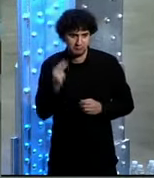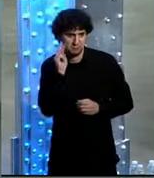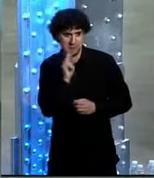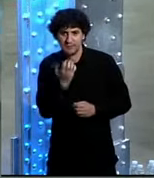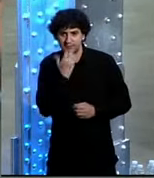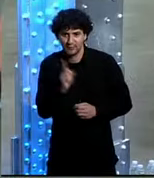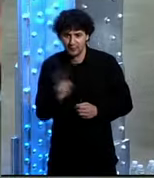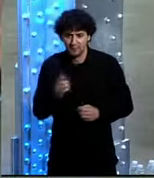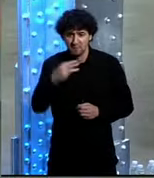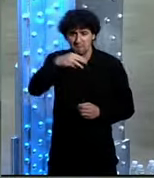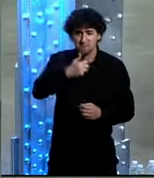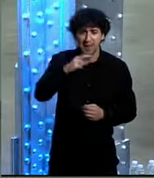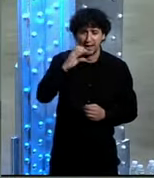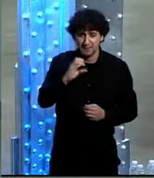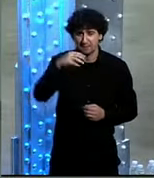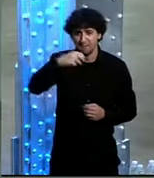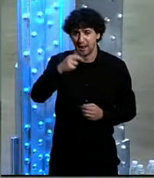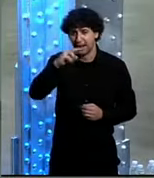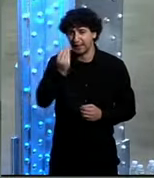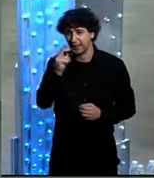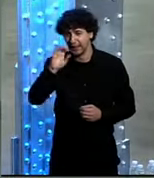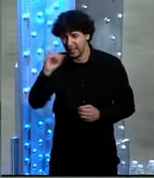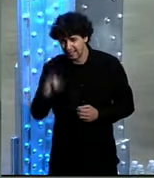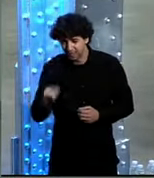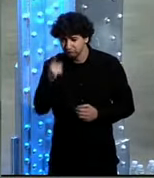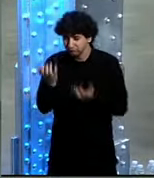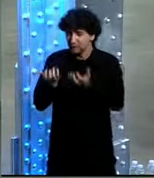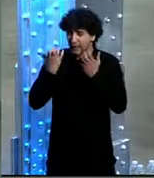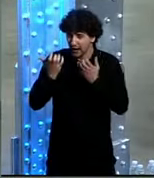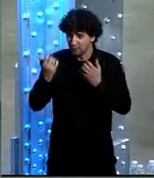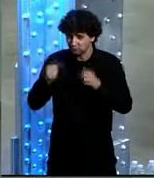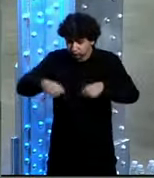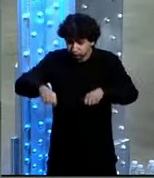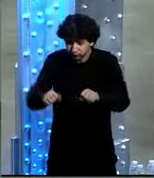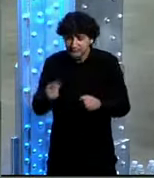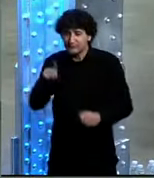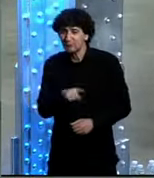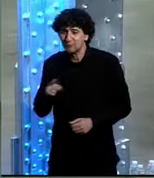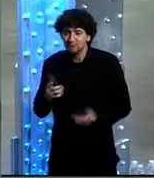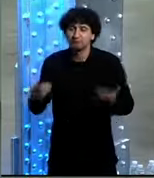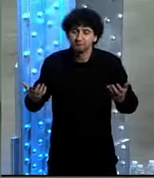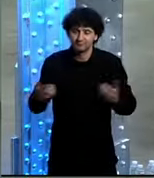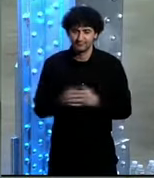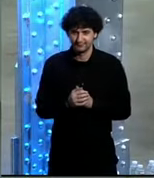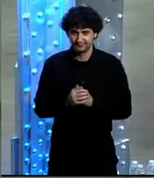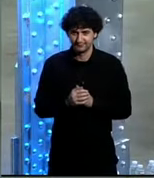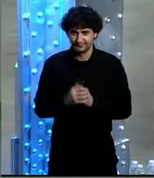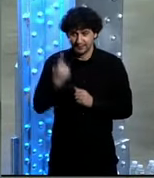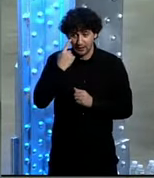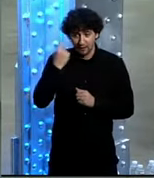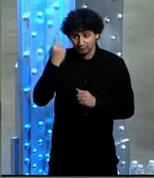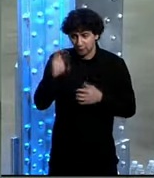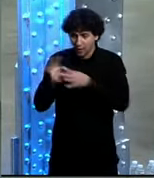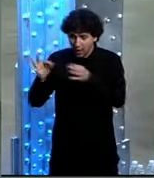Because you're here, and you're seeing things as they unfold. It is not. You can be here, and